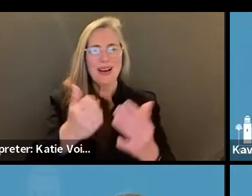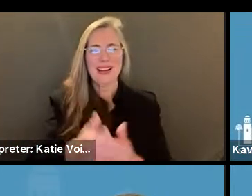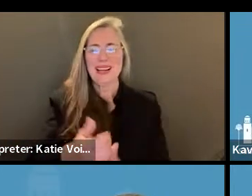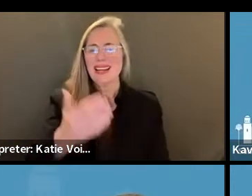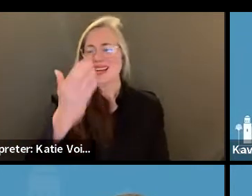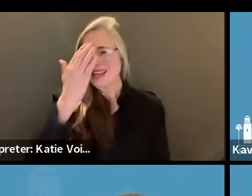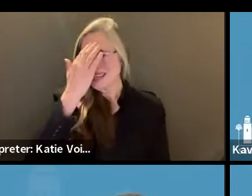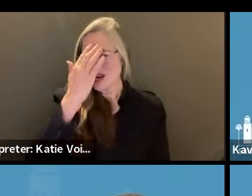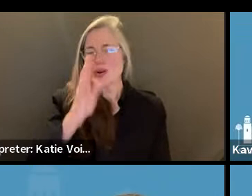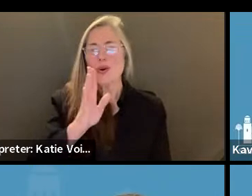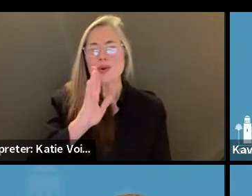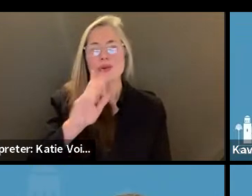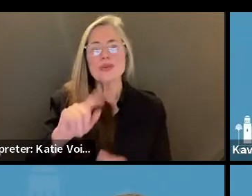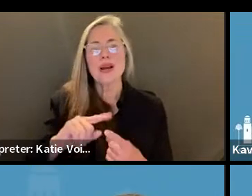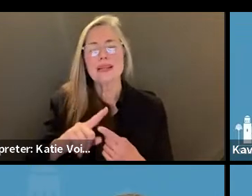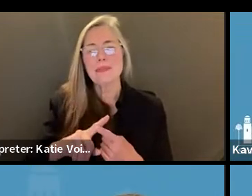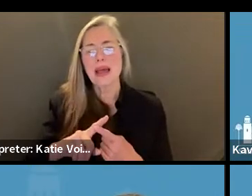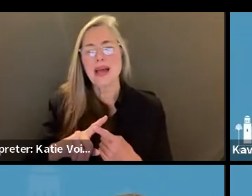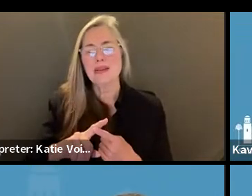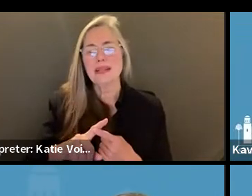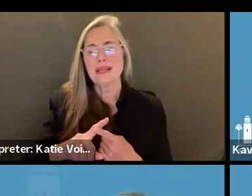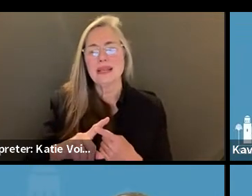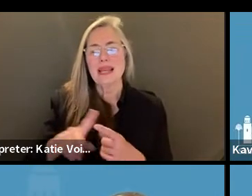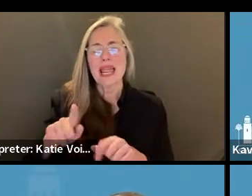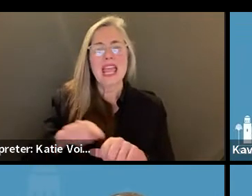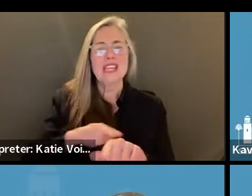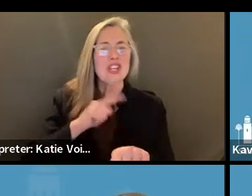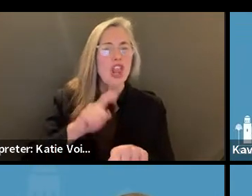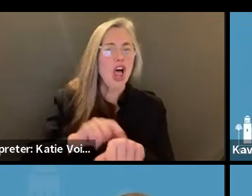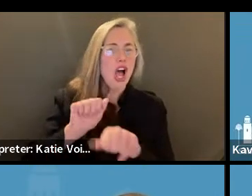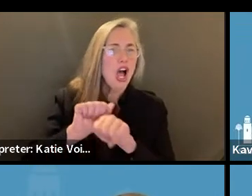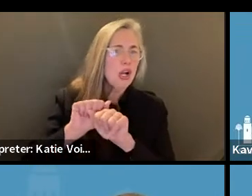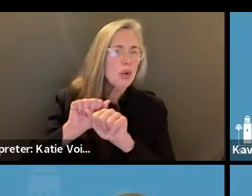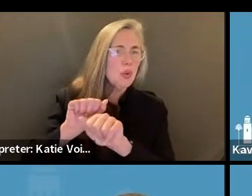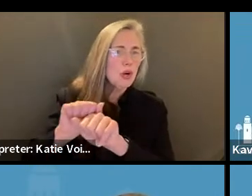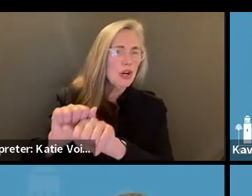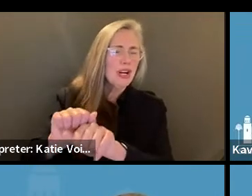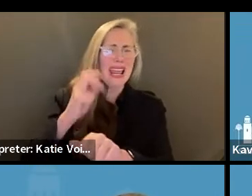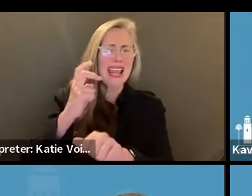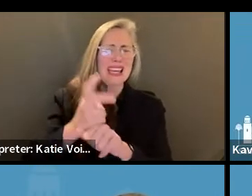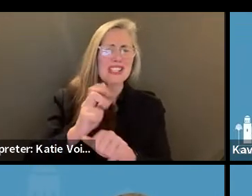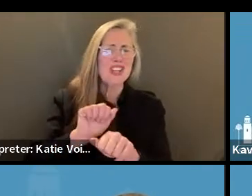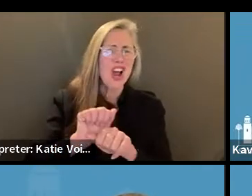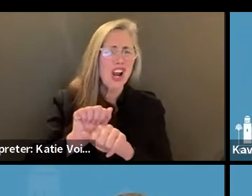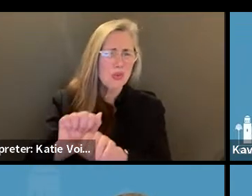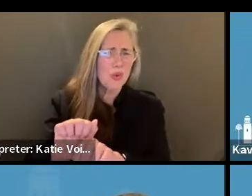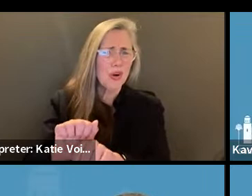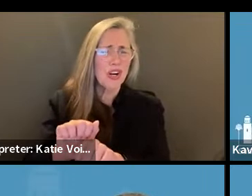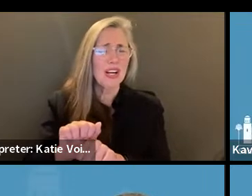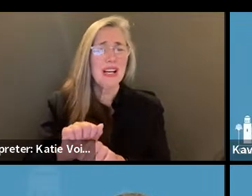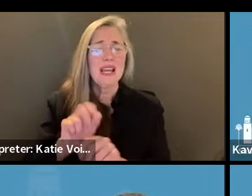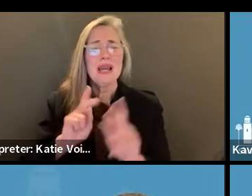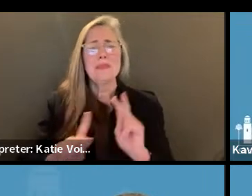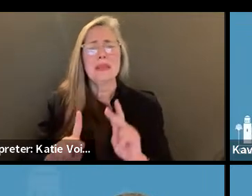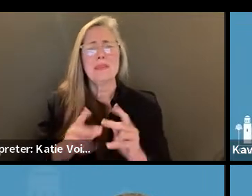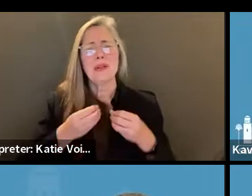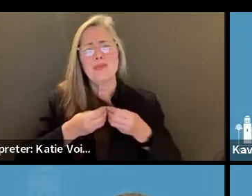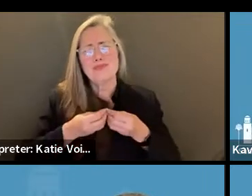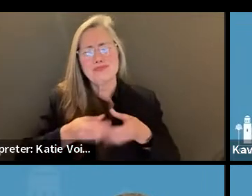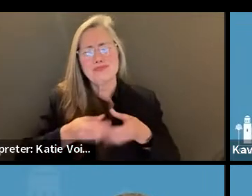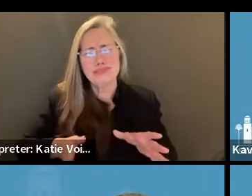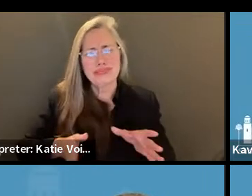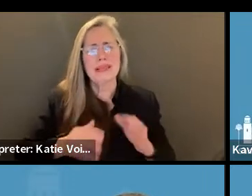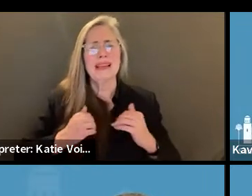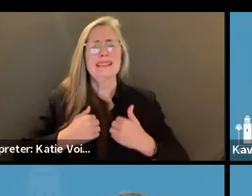spoke to about it's long work, and sometimes it's hard work, and people get worn out by it. But I'm, as a